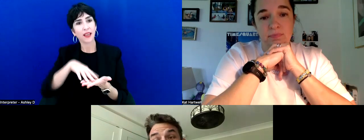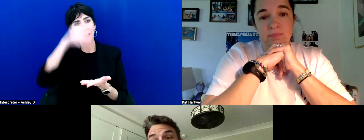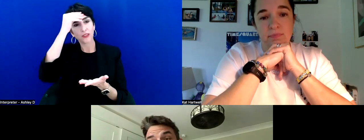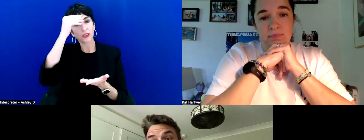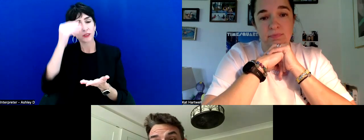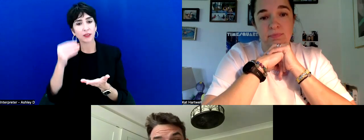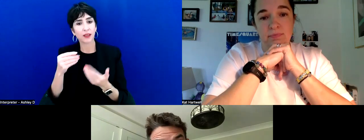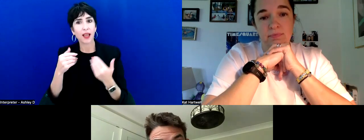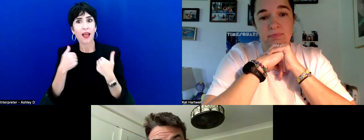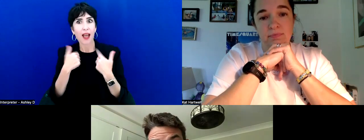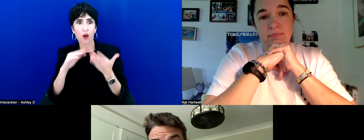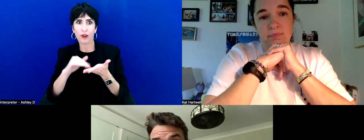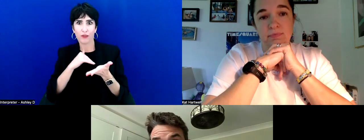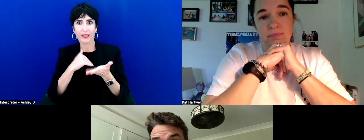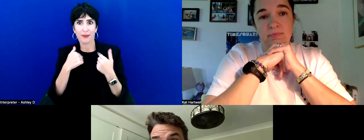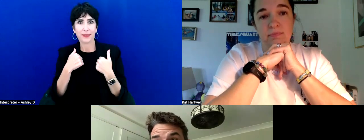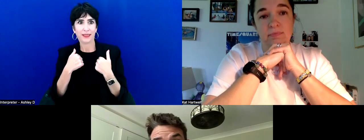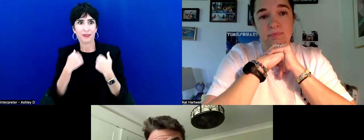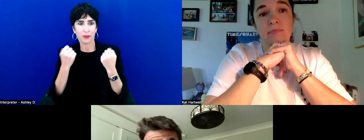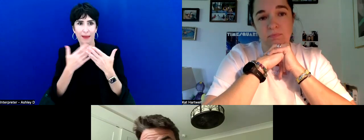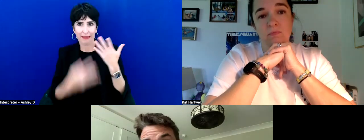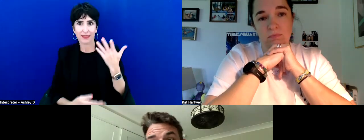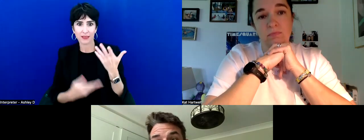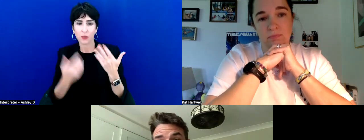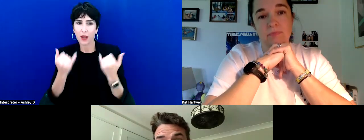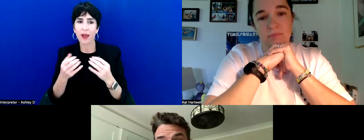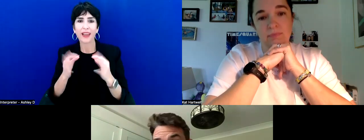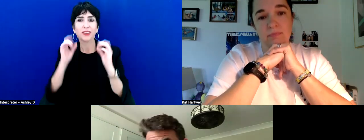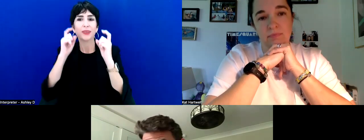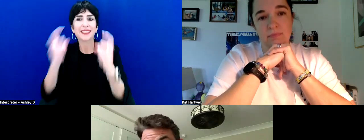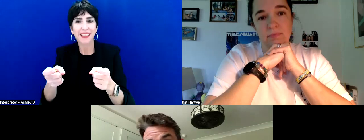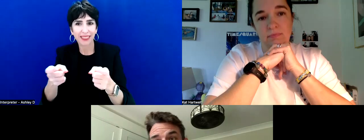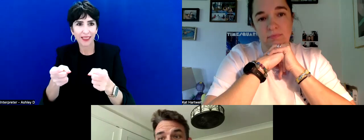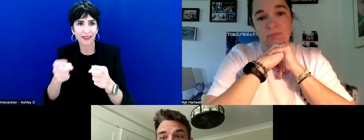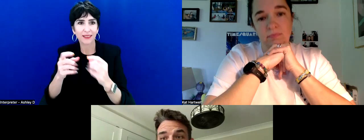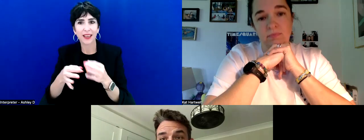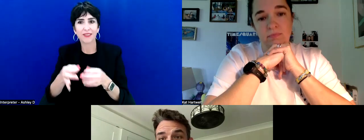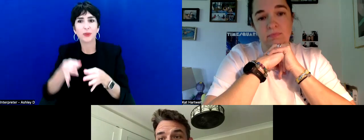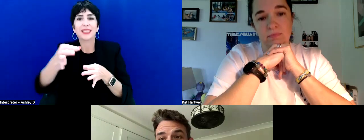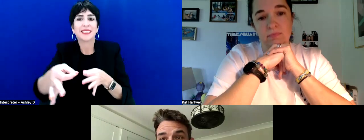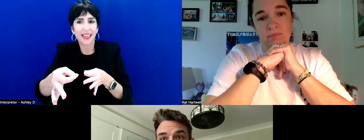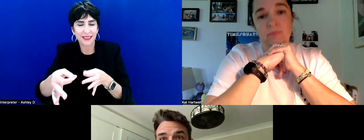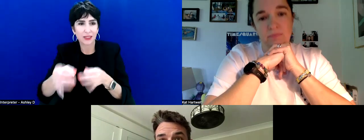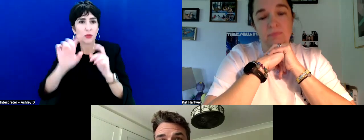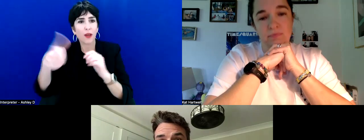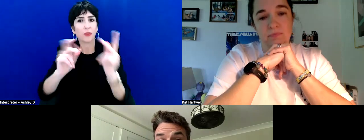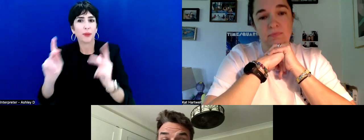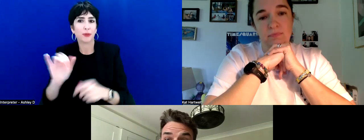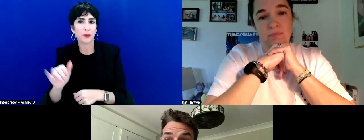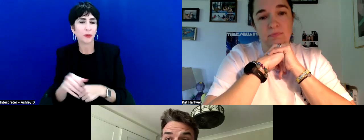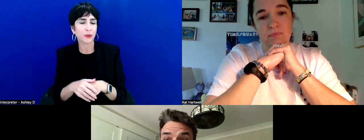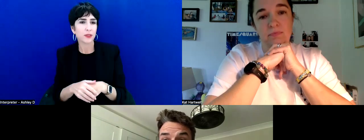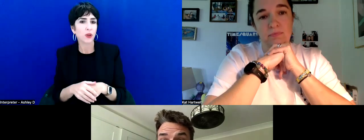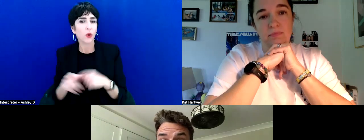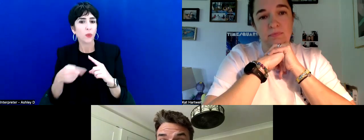that I've been forgiven for things I've done. And I'm like, I have to extend that same forgiveness, extend that same grace to other people. And so, yeah, when you